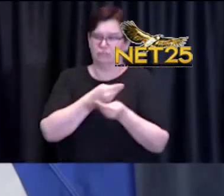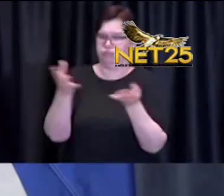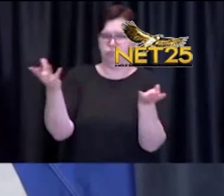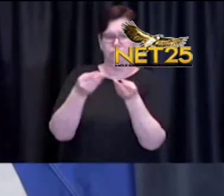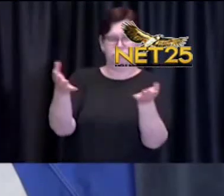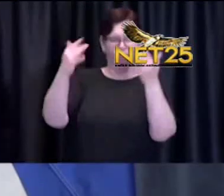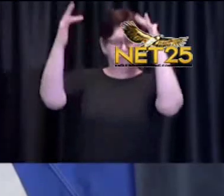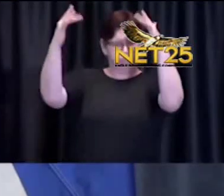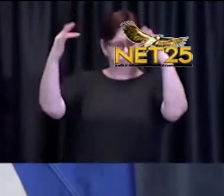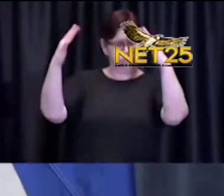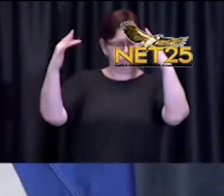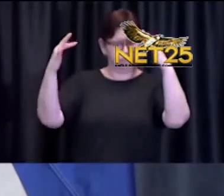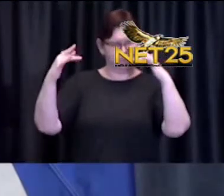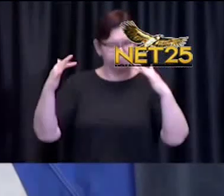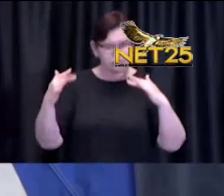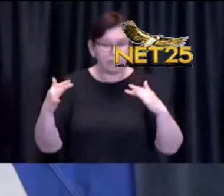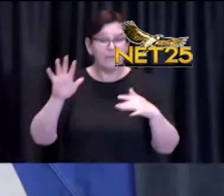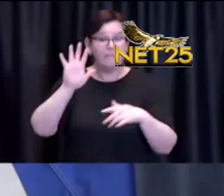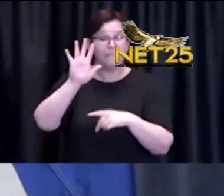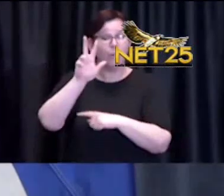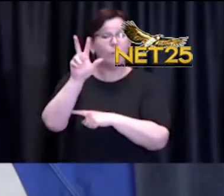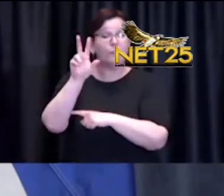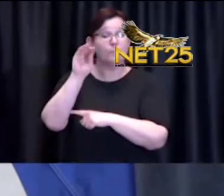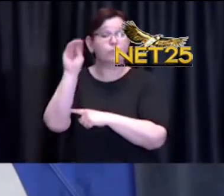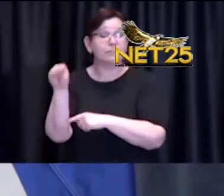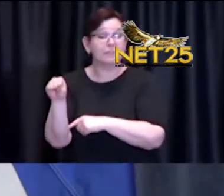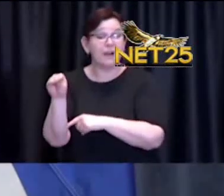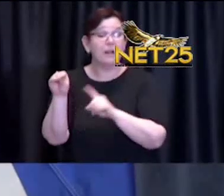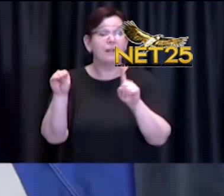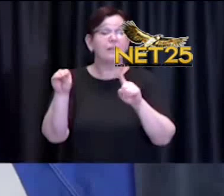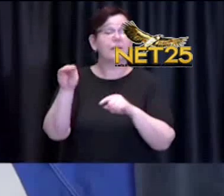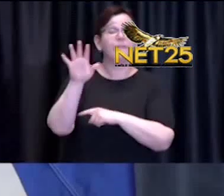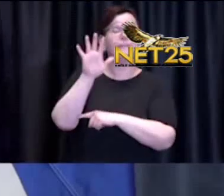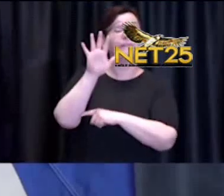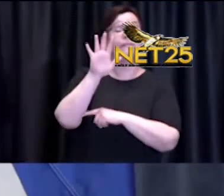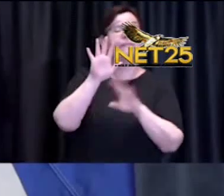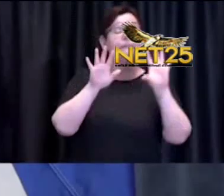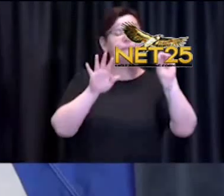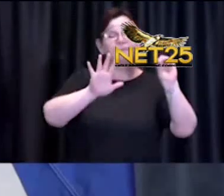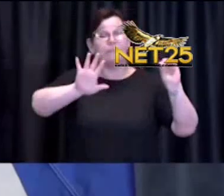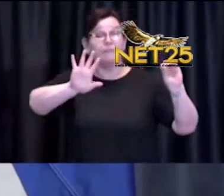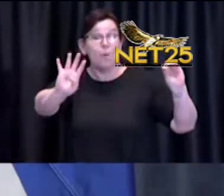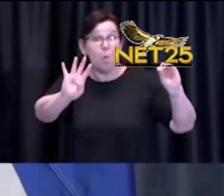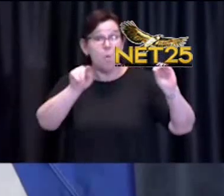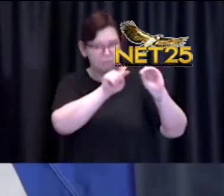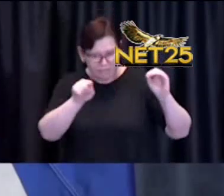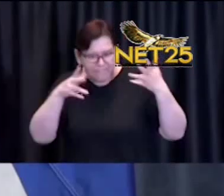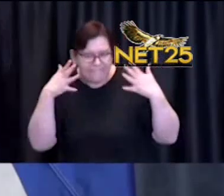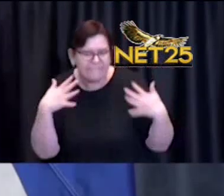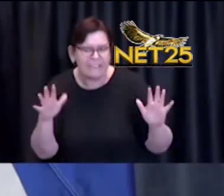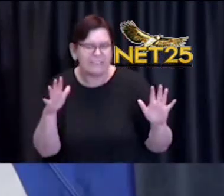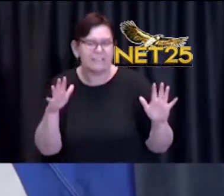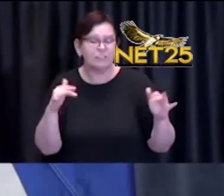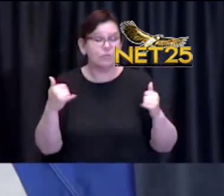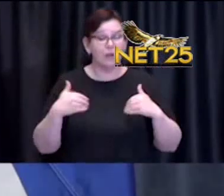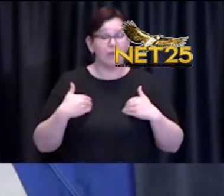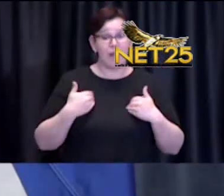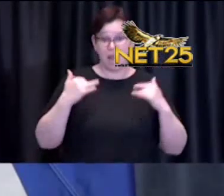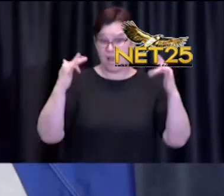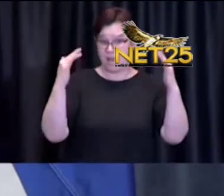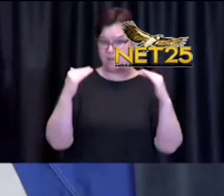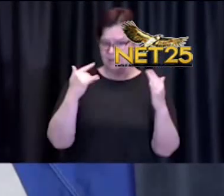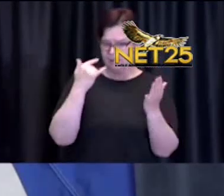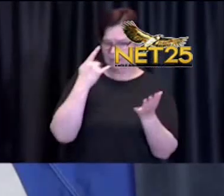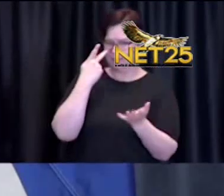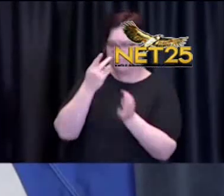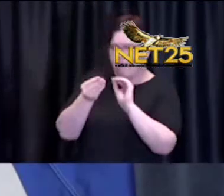almost 53% of adults between 50 and 54 have been vaccinated. Even in the younger age groups, we are seeing the percentages climb,